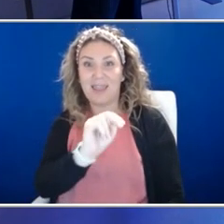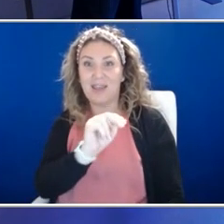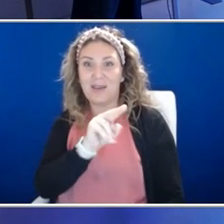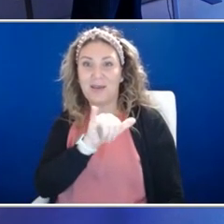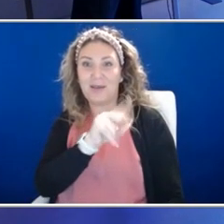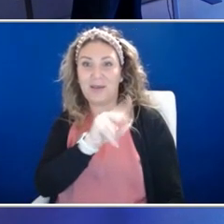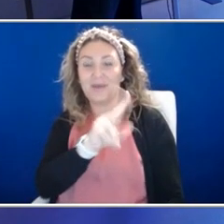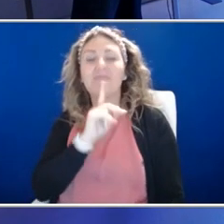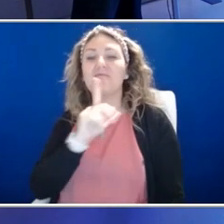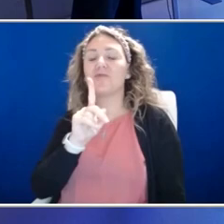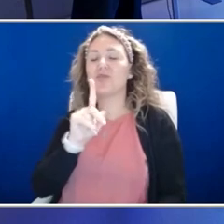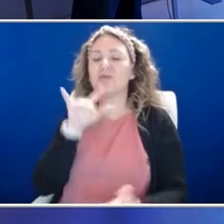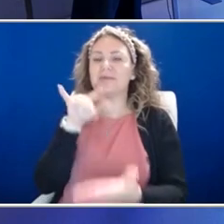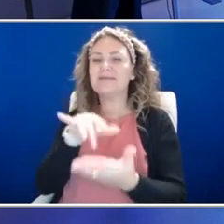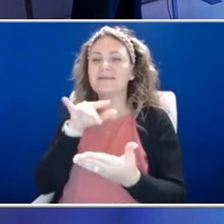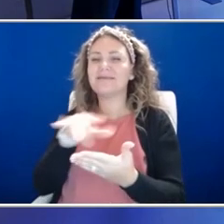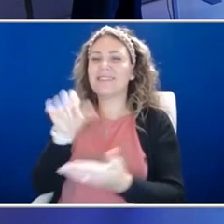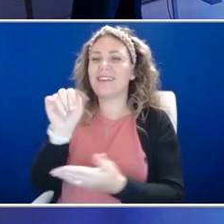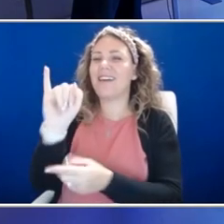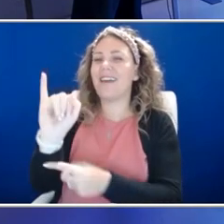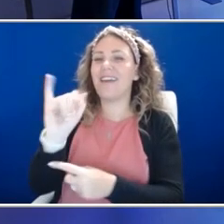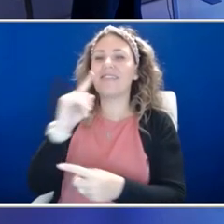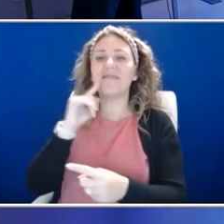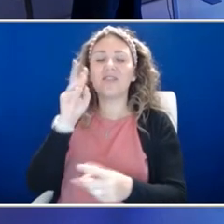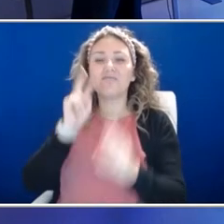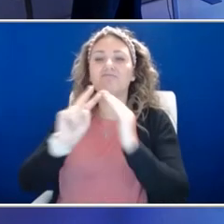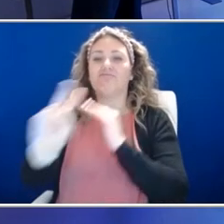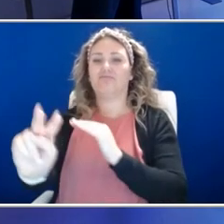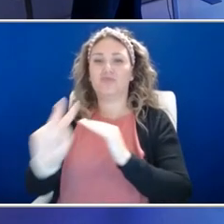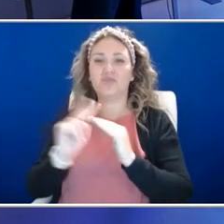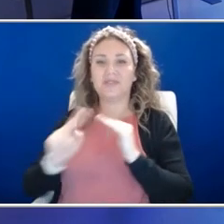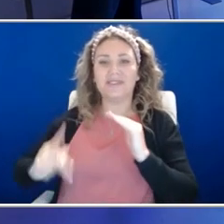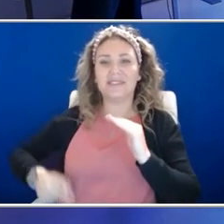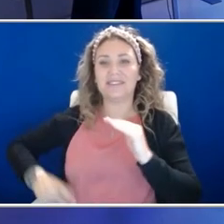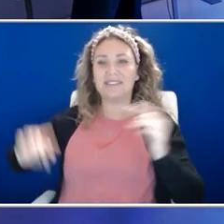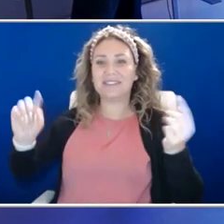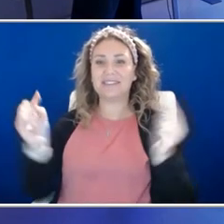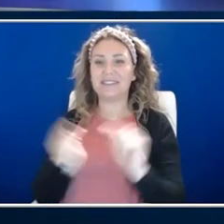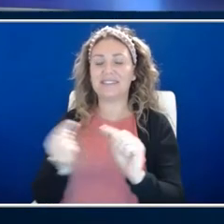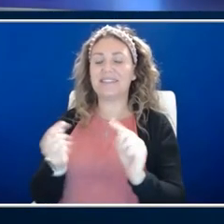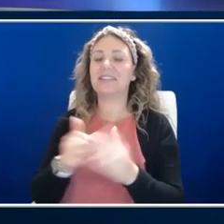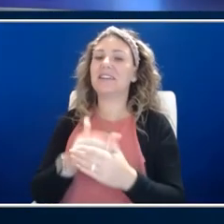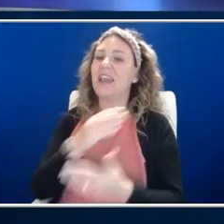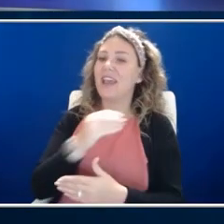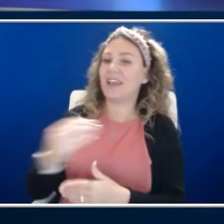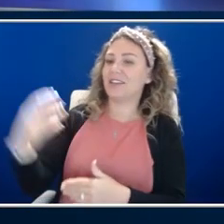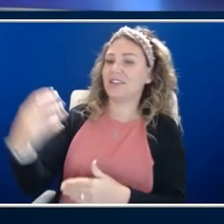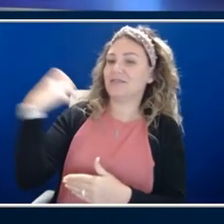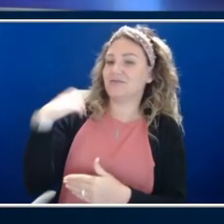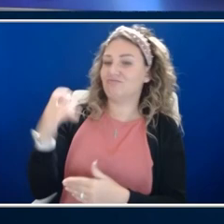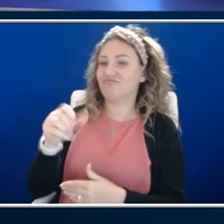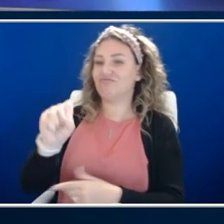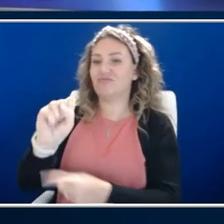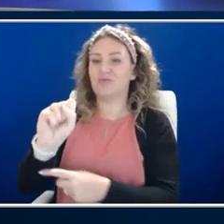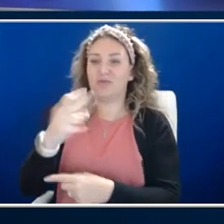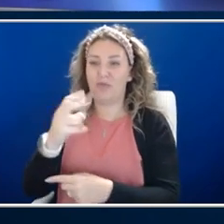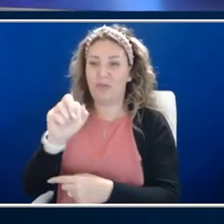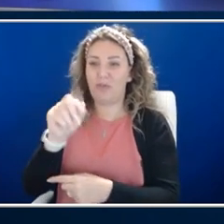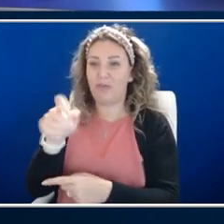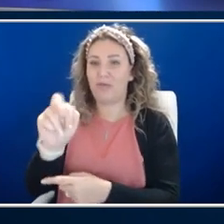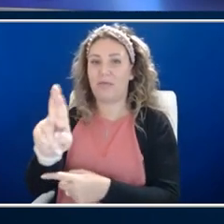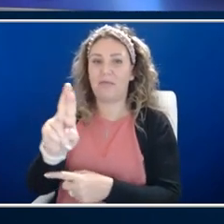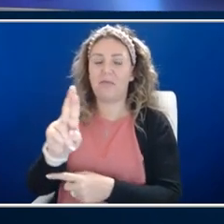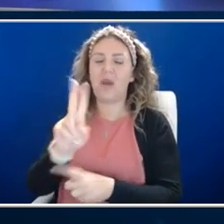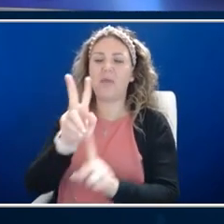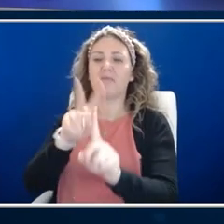intelligence to predict acute kidney injury, and Chris Harper, the chief informatics officer, who knows a thing or two about applying AI